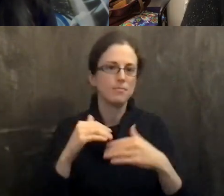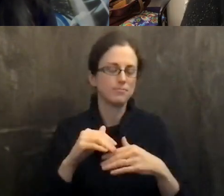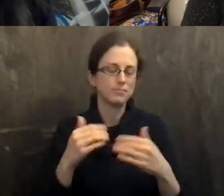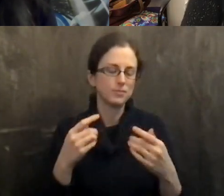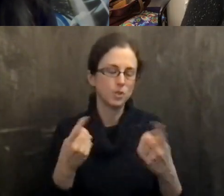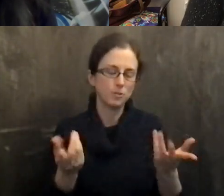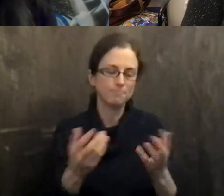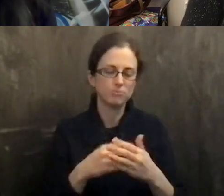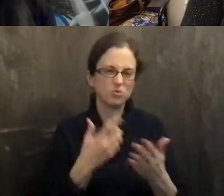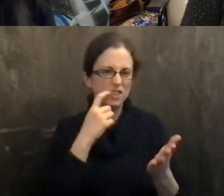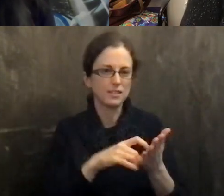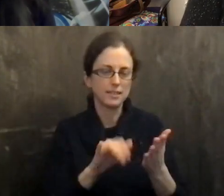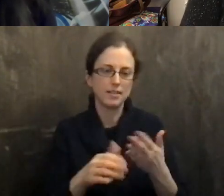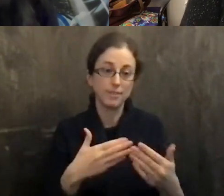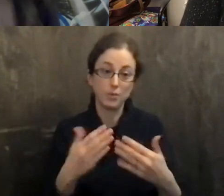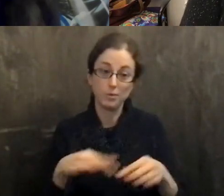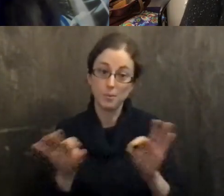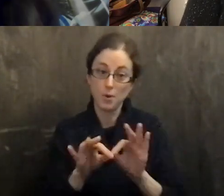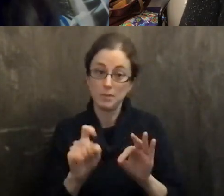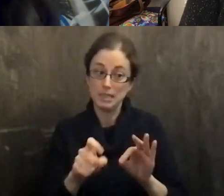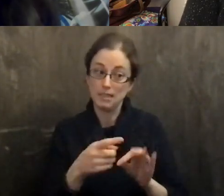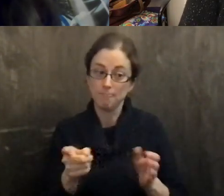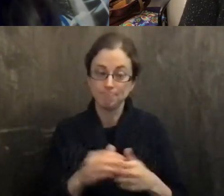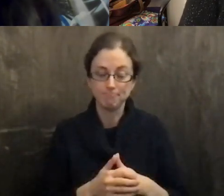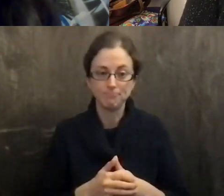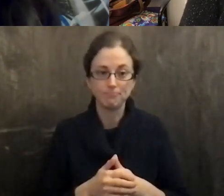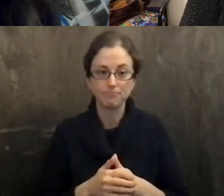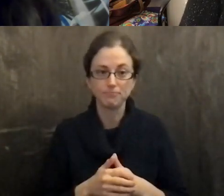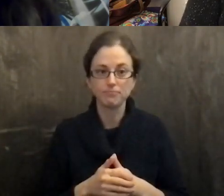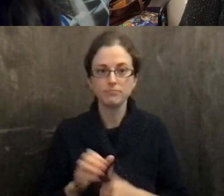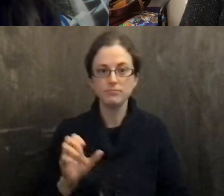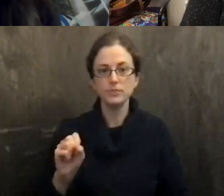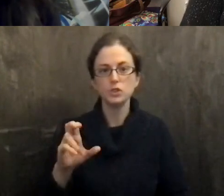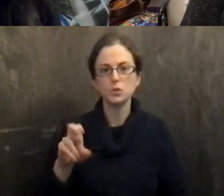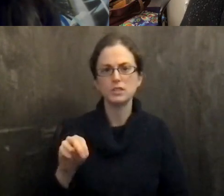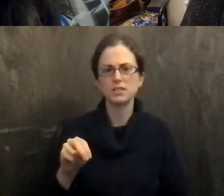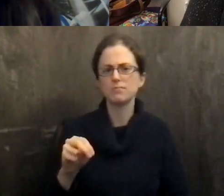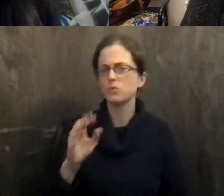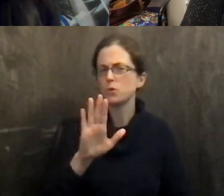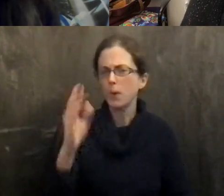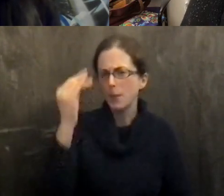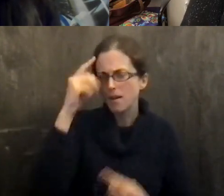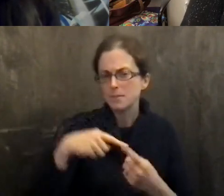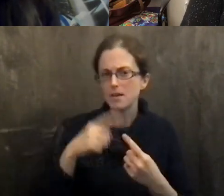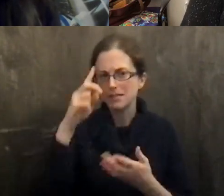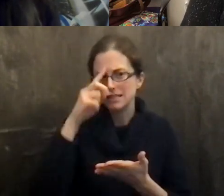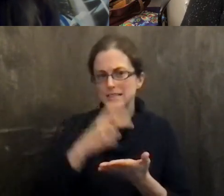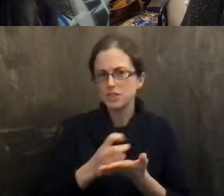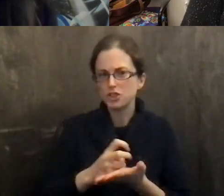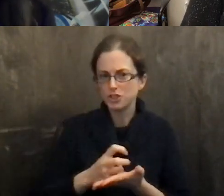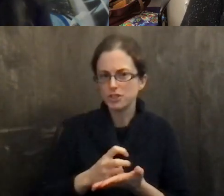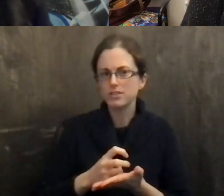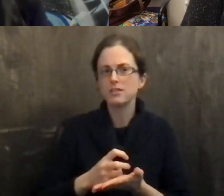And what are your thoughts about seizures in the vaccine and metabolic disorders and the vaccine?